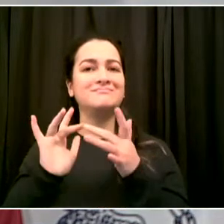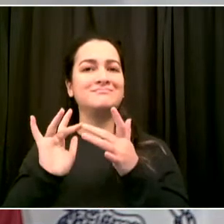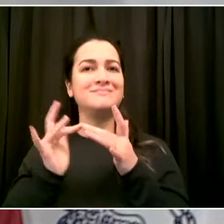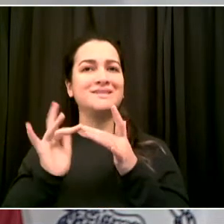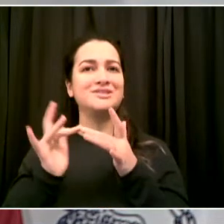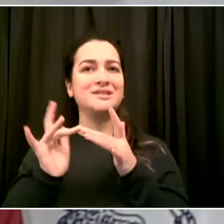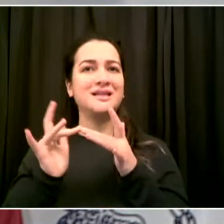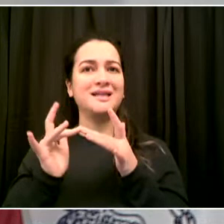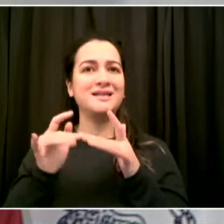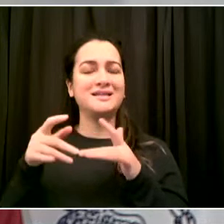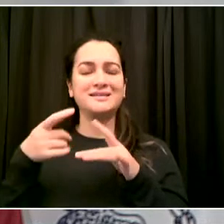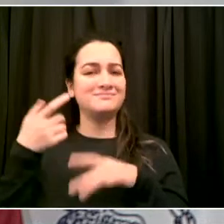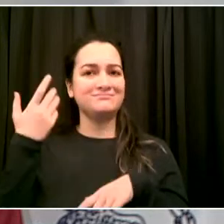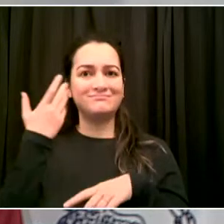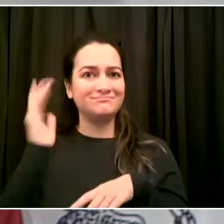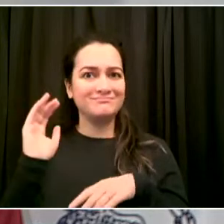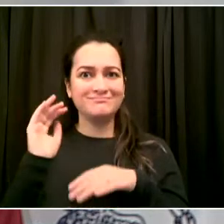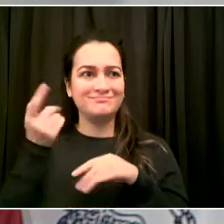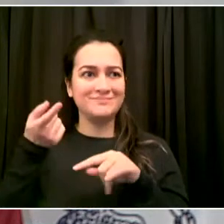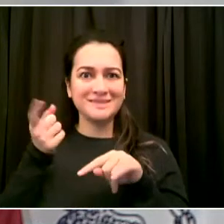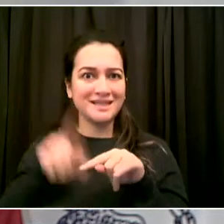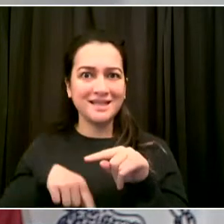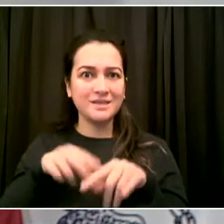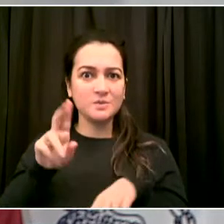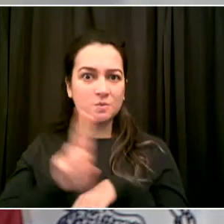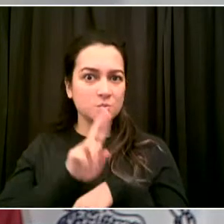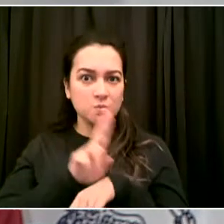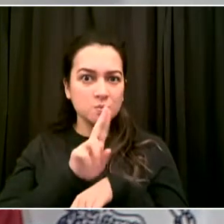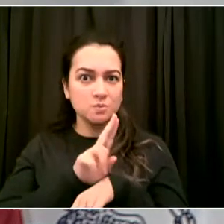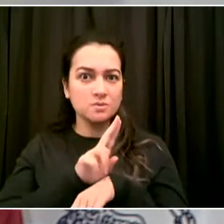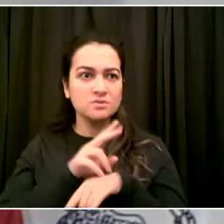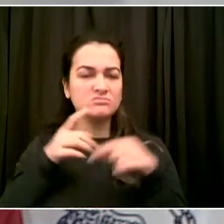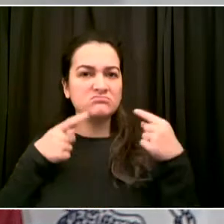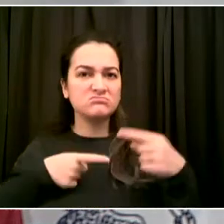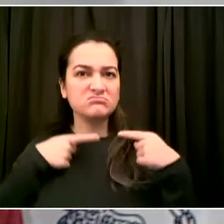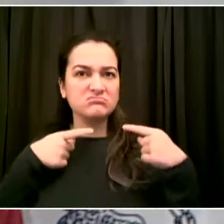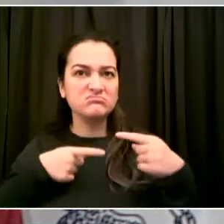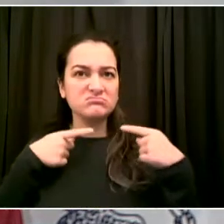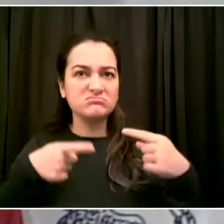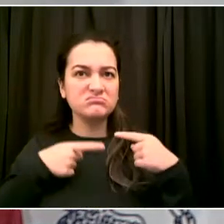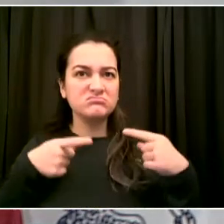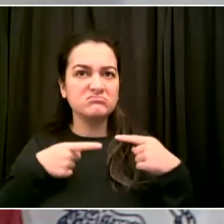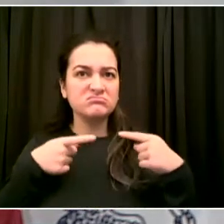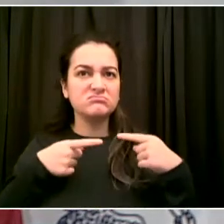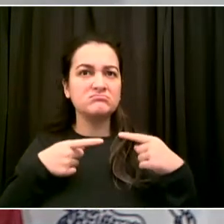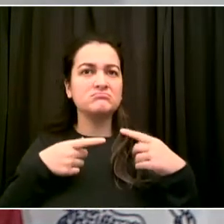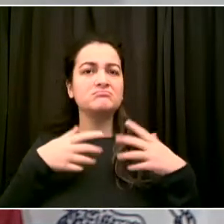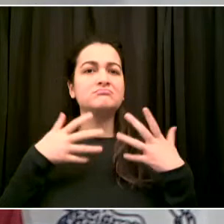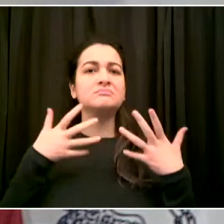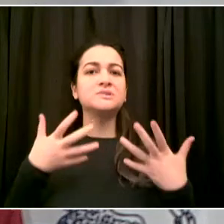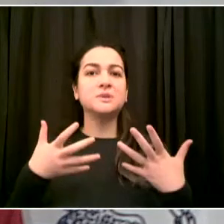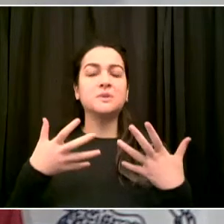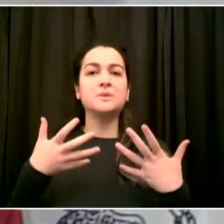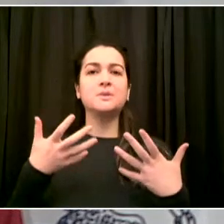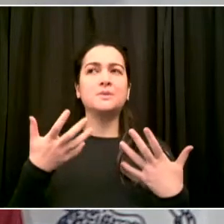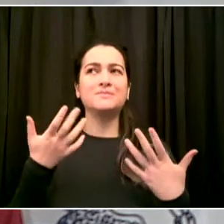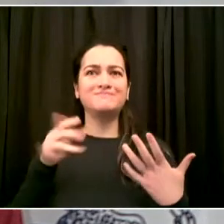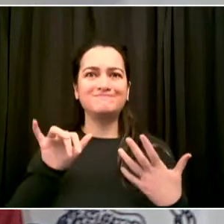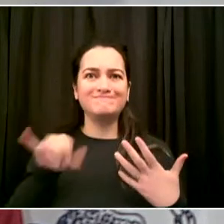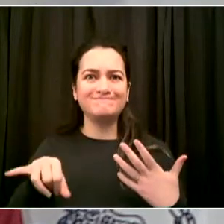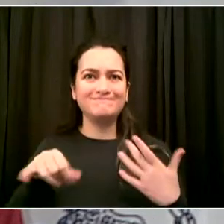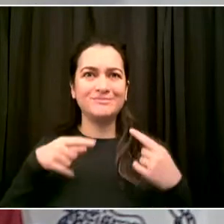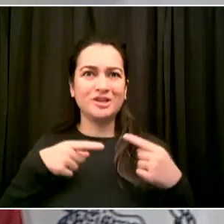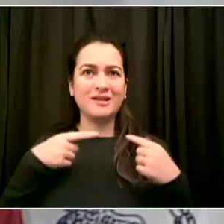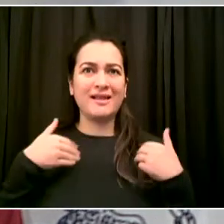And they're all asking, why doesn't the city just come to us? We've got, 150 here, we've got 230